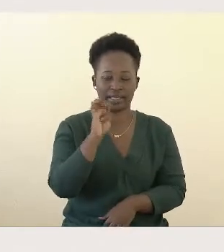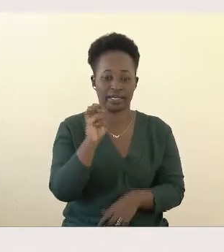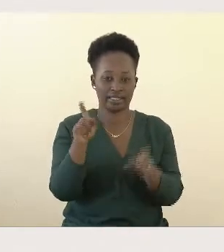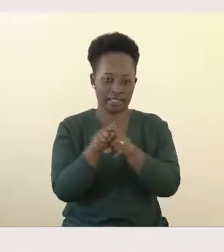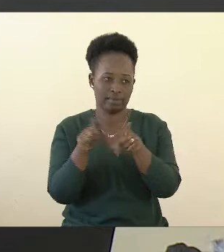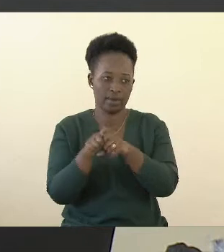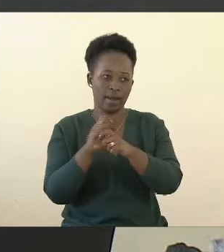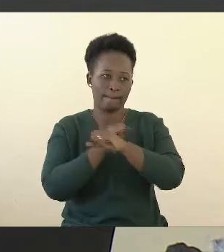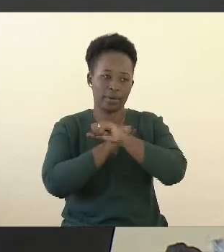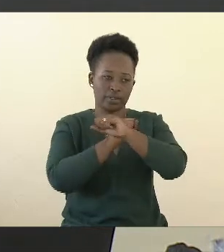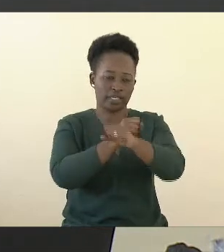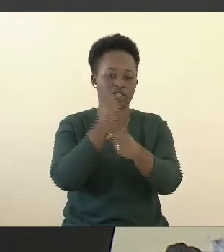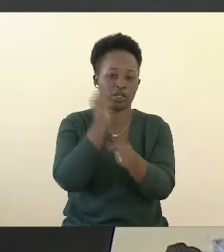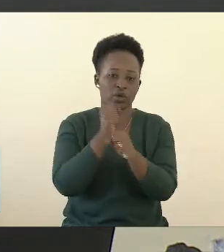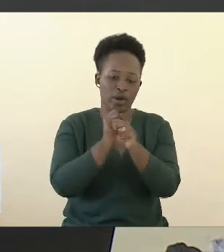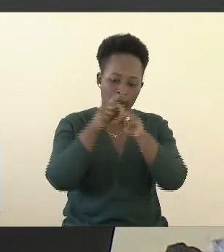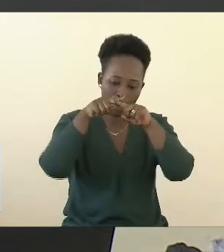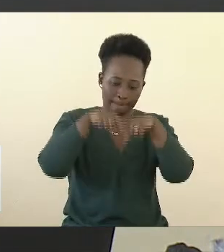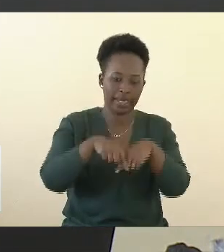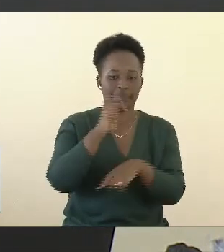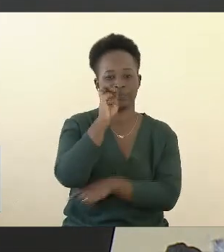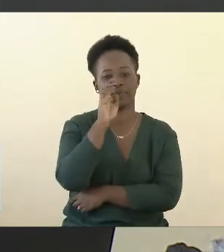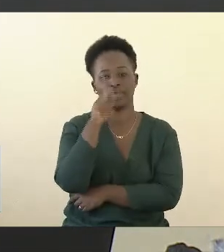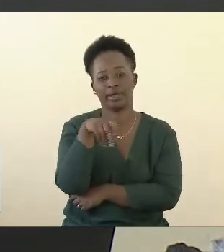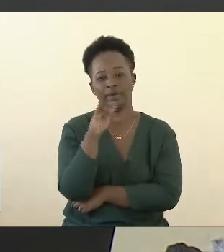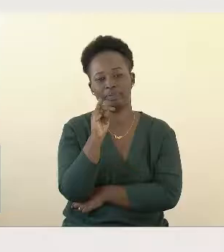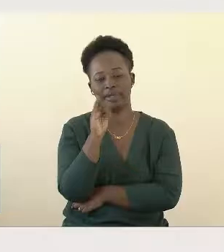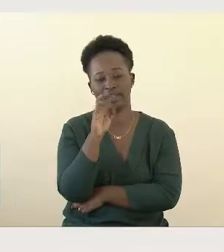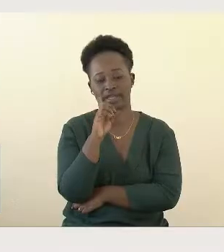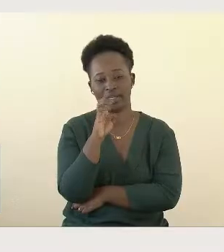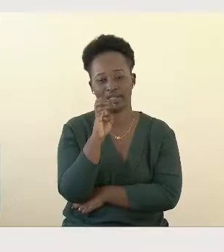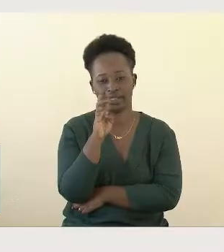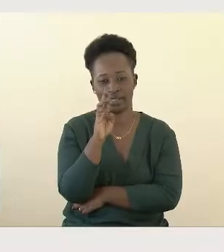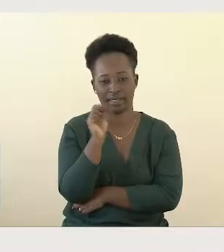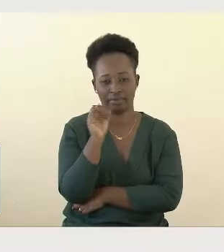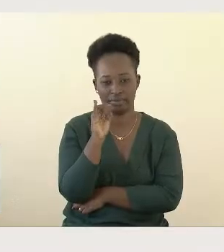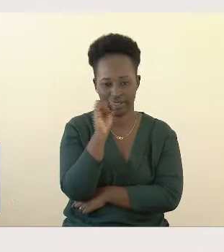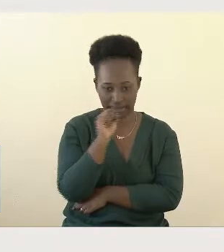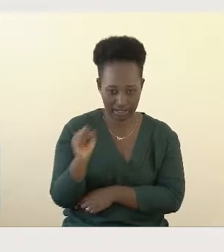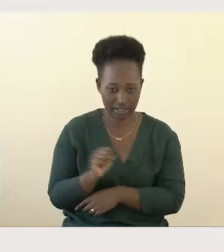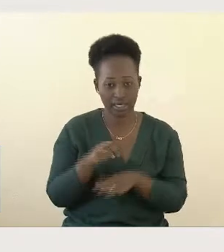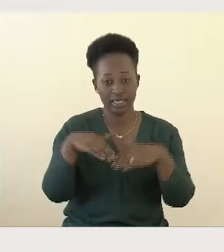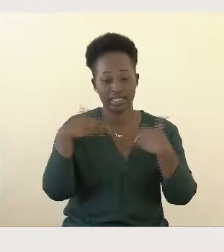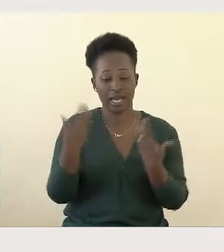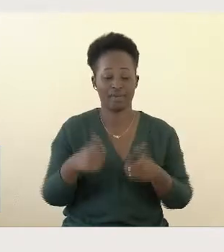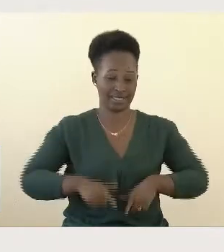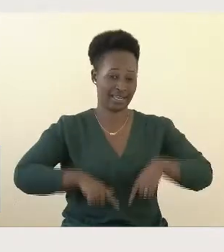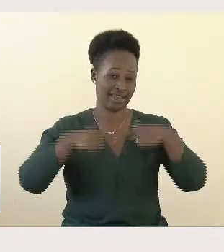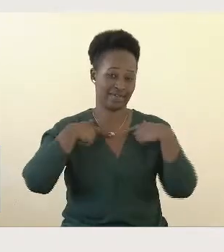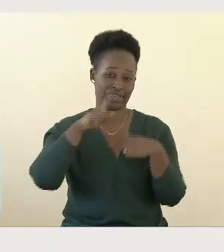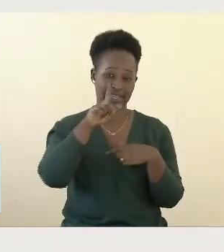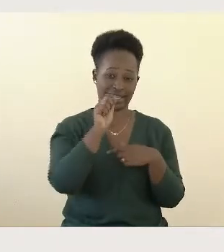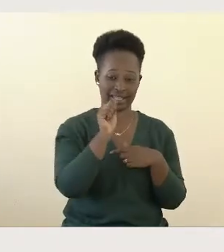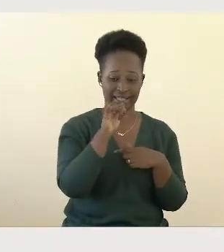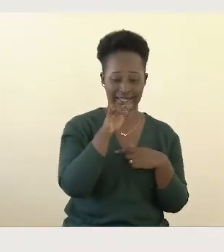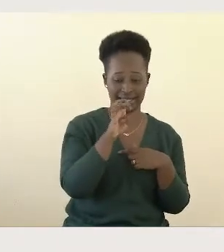protection is normally done by epidermis. And the inner layer or living layer, which is called the